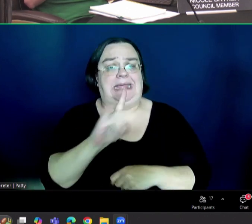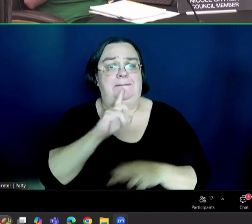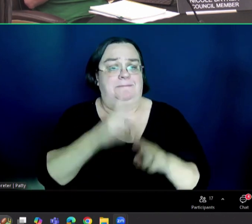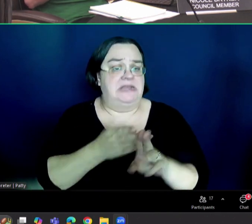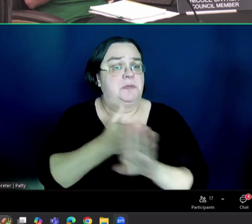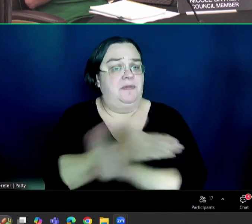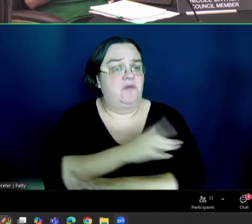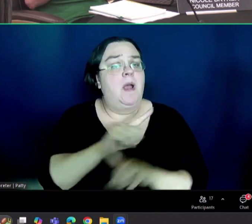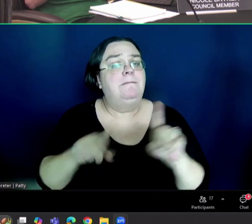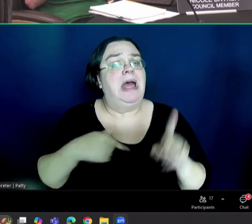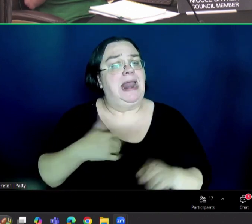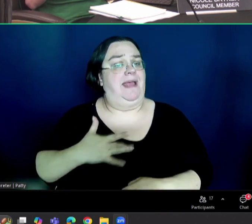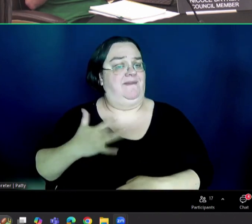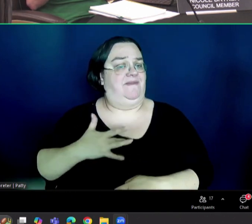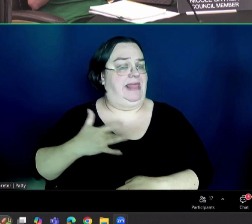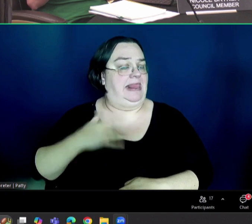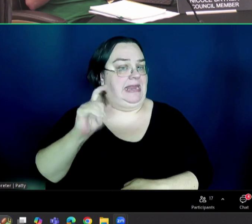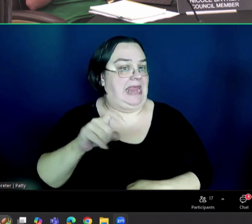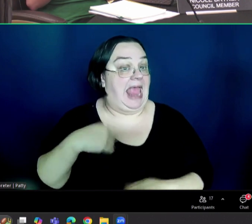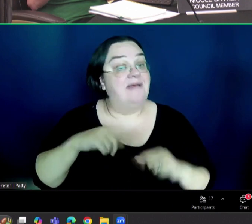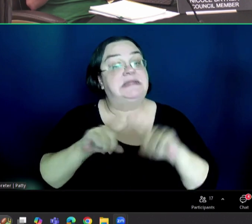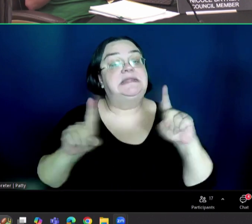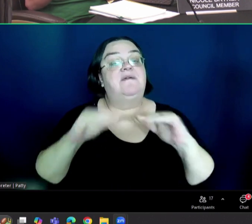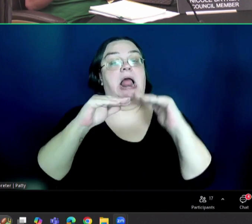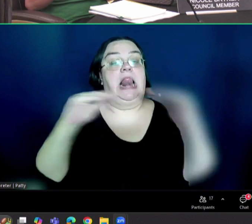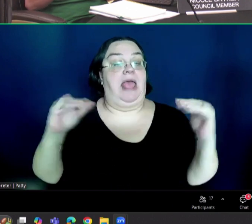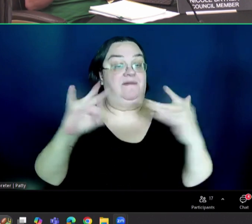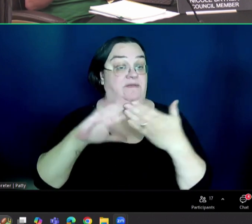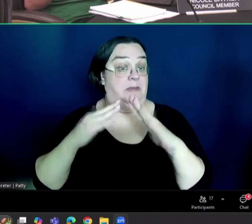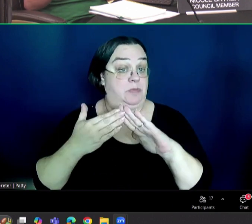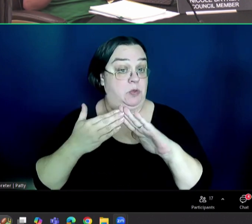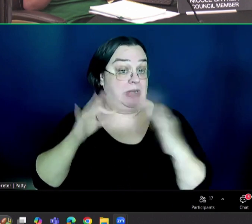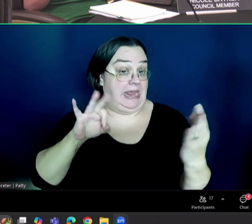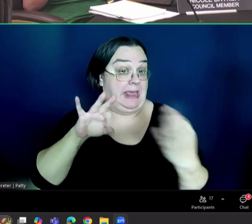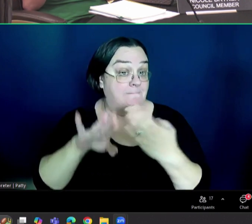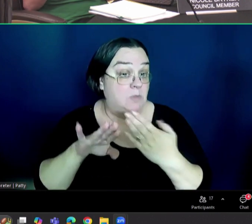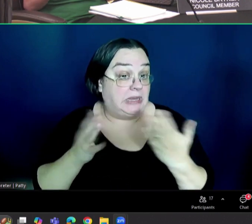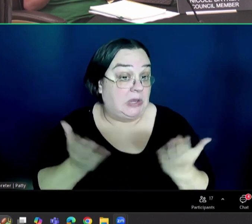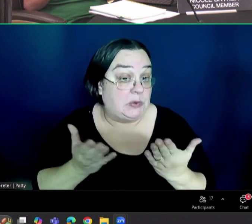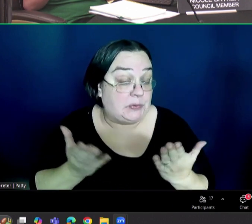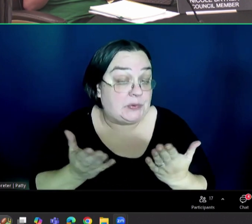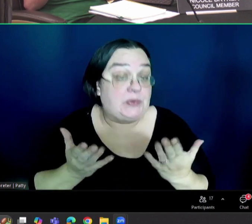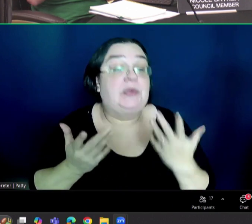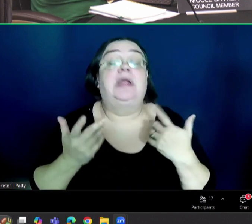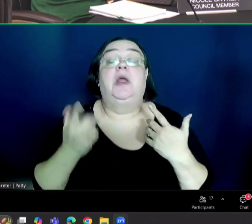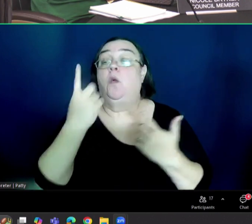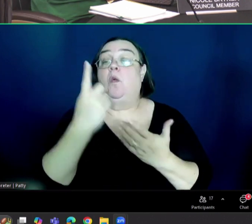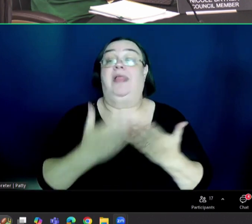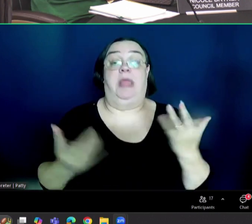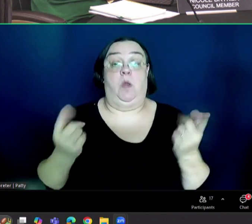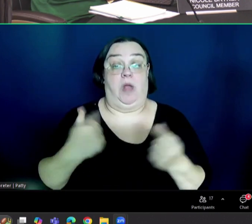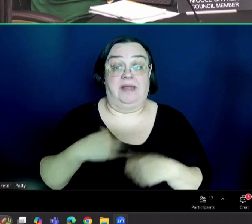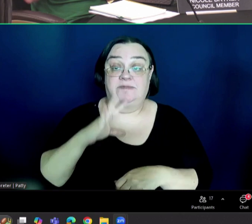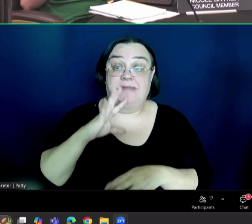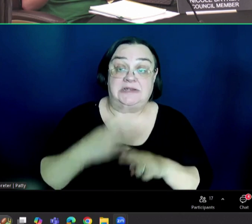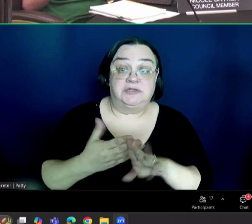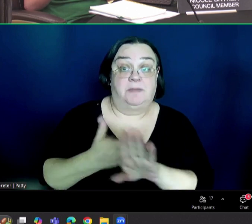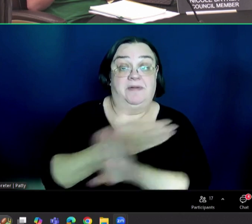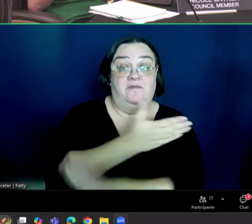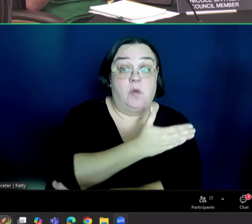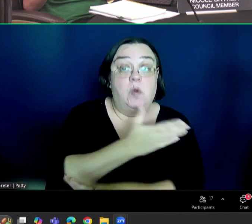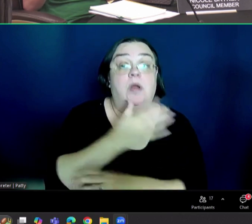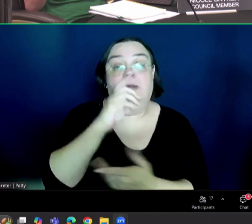to be a different level of community input here. One of the things that I've talked about before is having